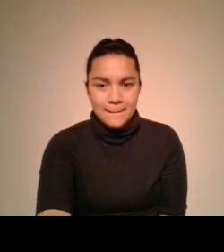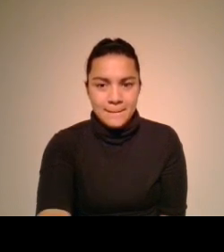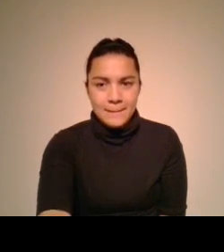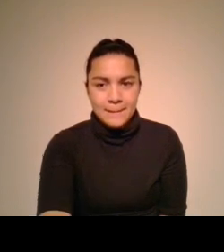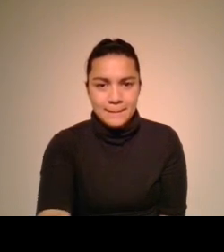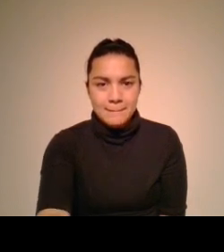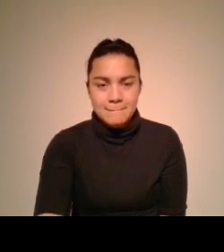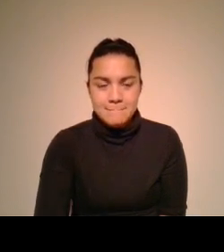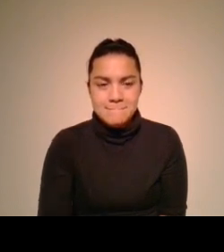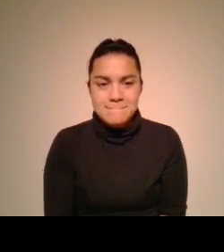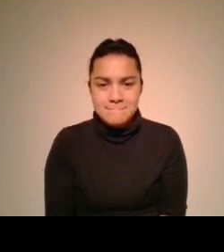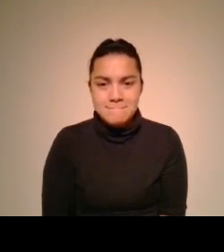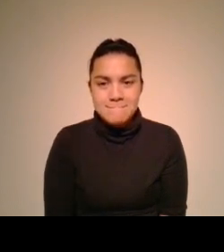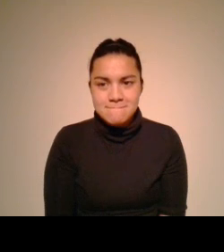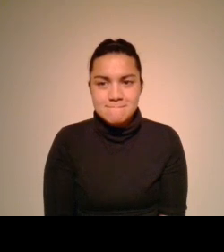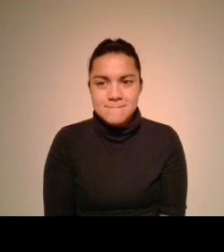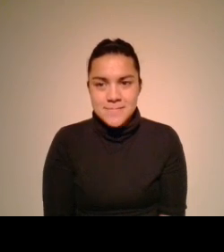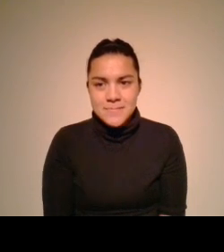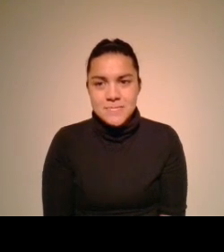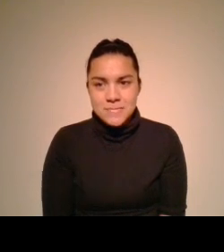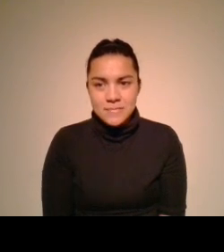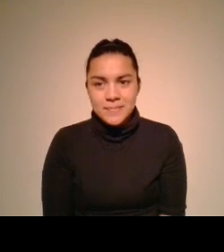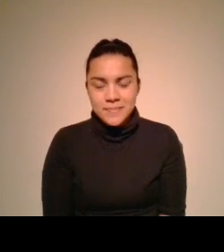seeking to promote LGBTQ plus issues